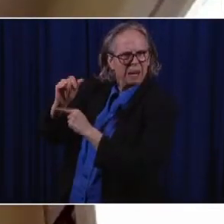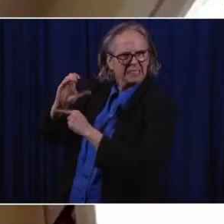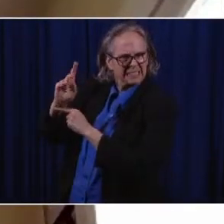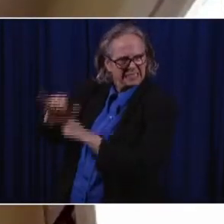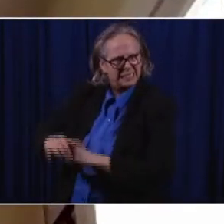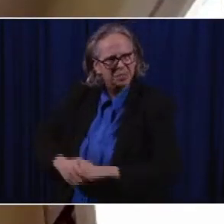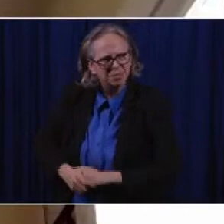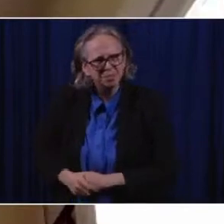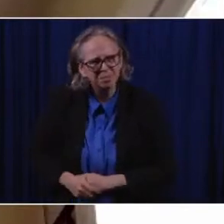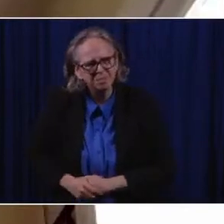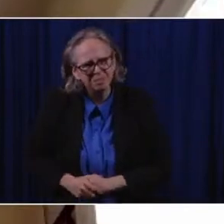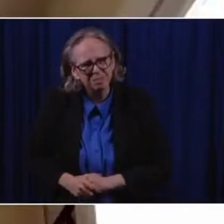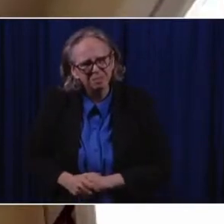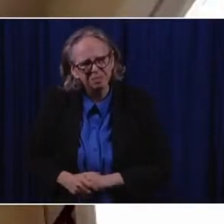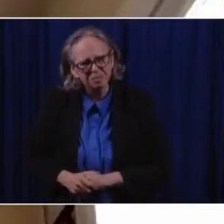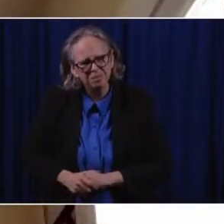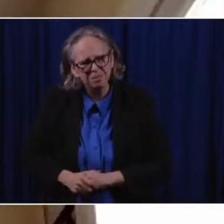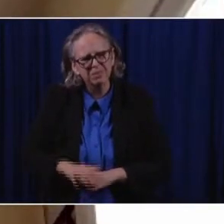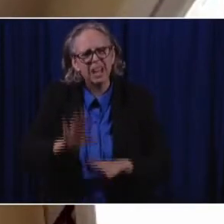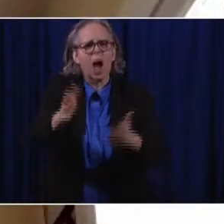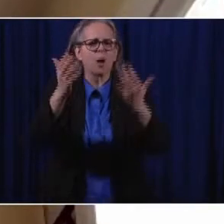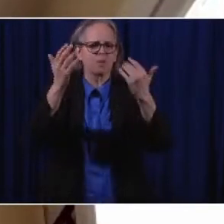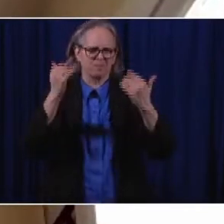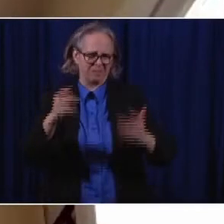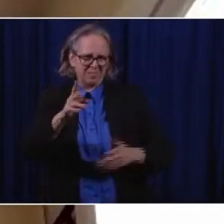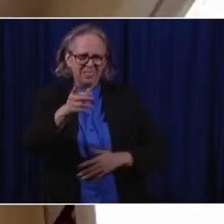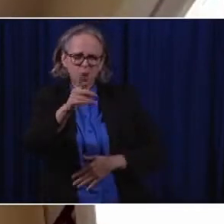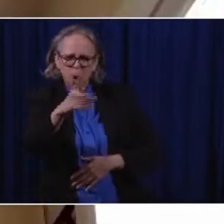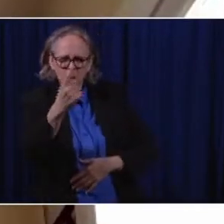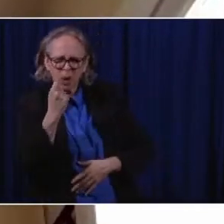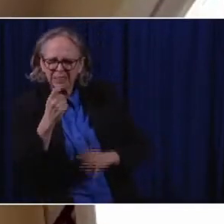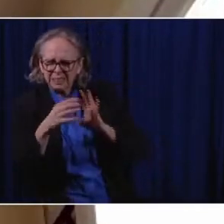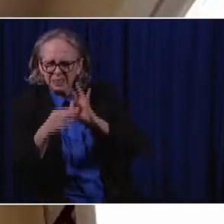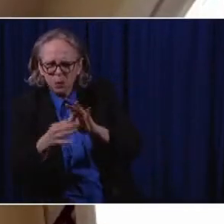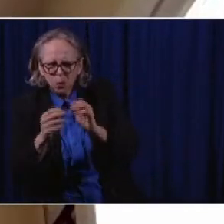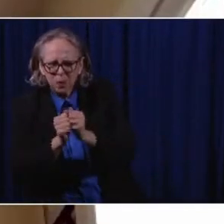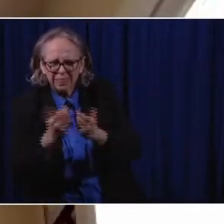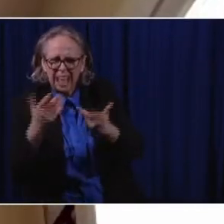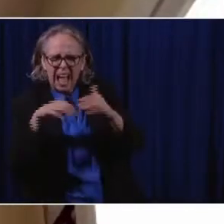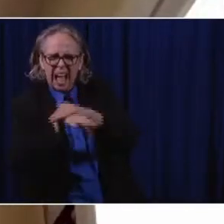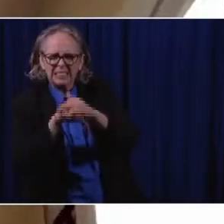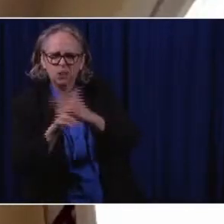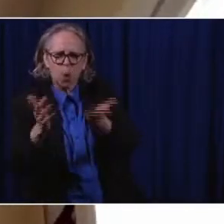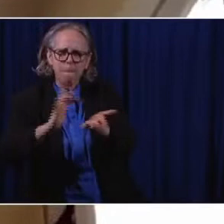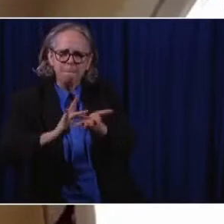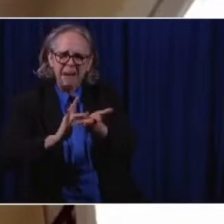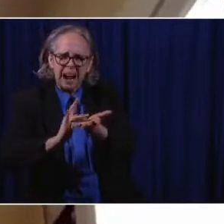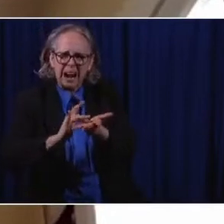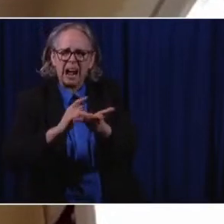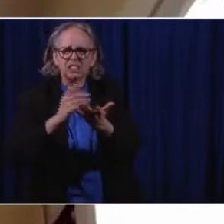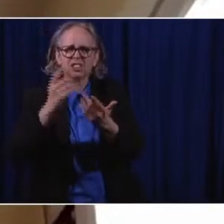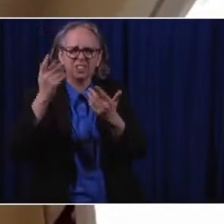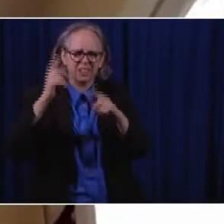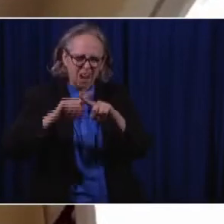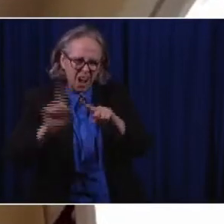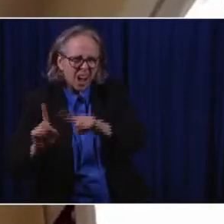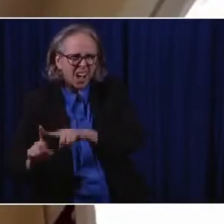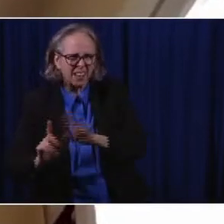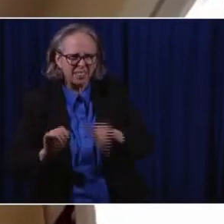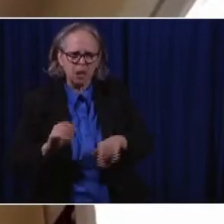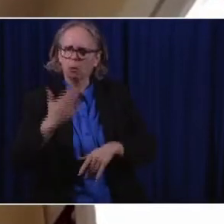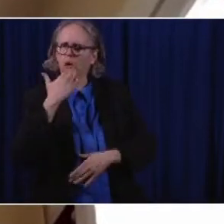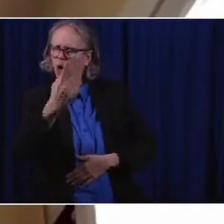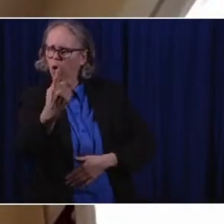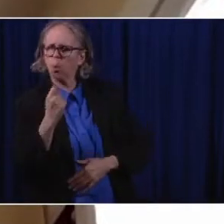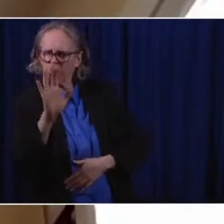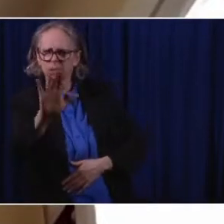The question that you're asking about access to medications in the ambulatory arena is a really, really good one. But